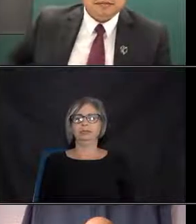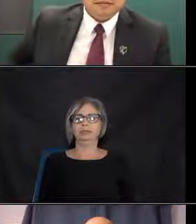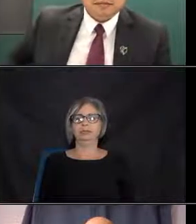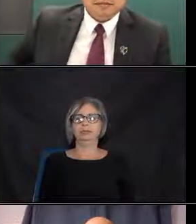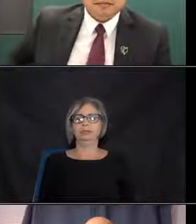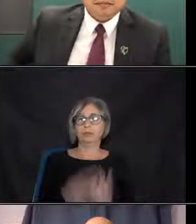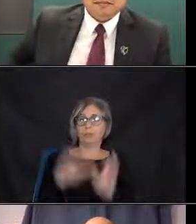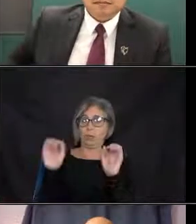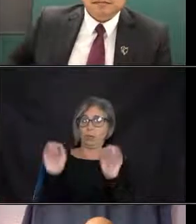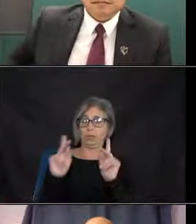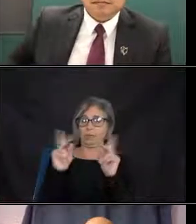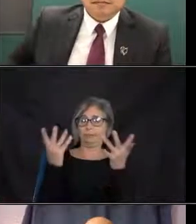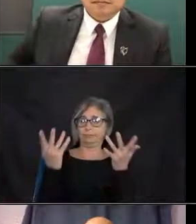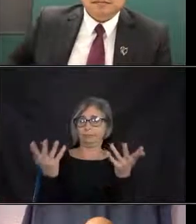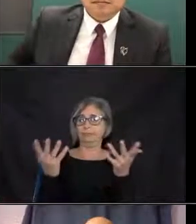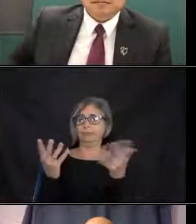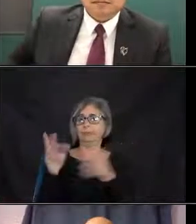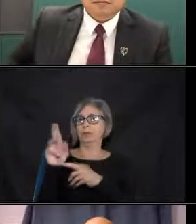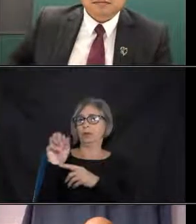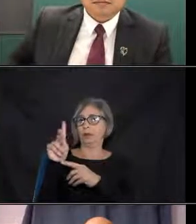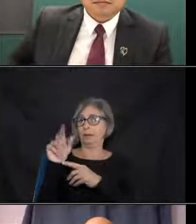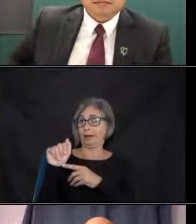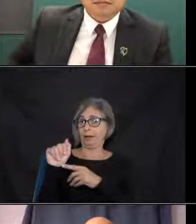All right. Rebecca, can you try?